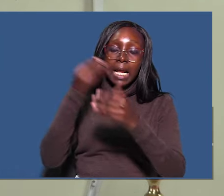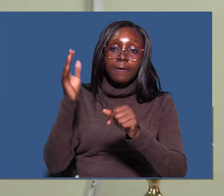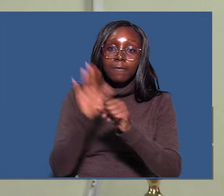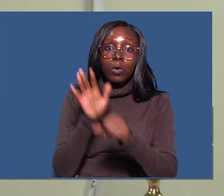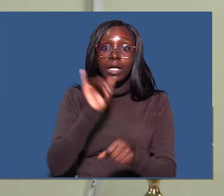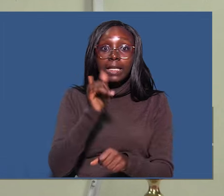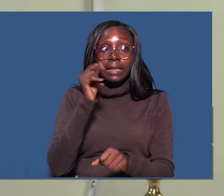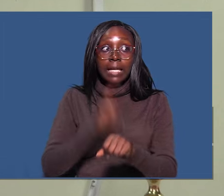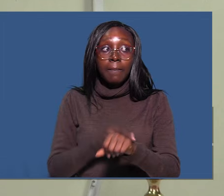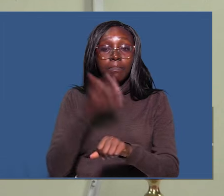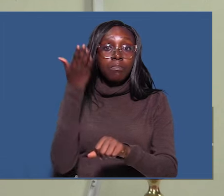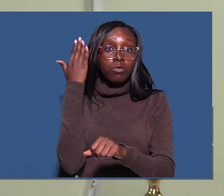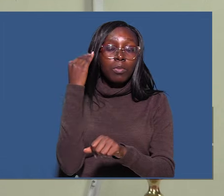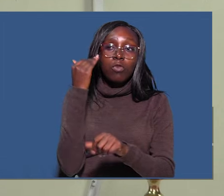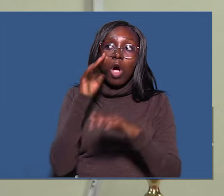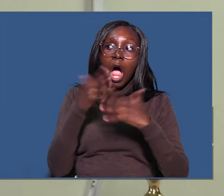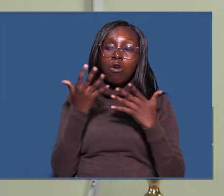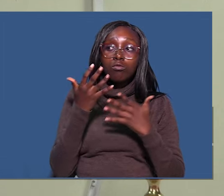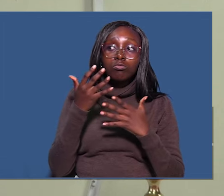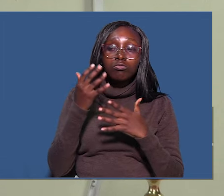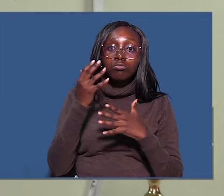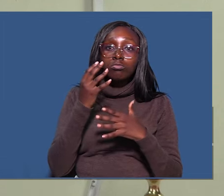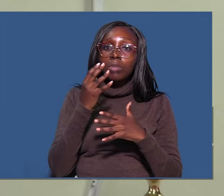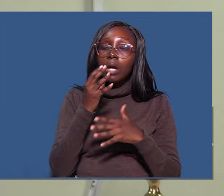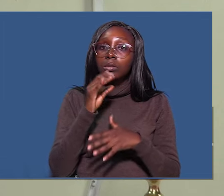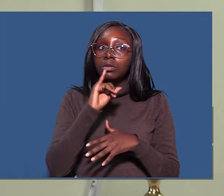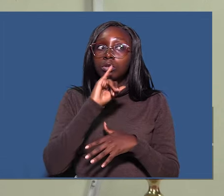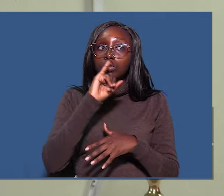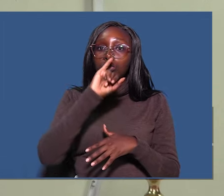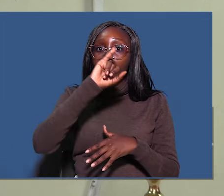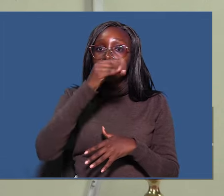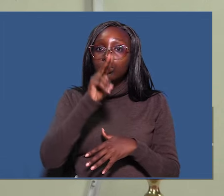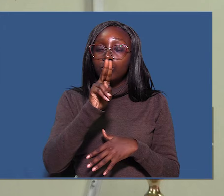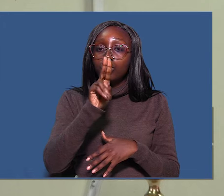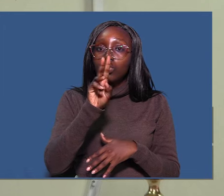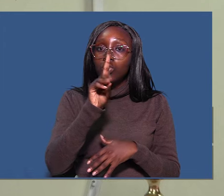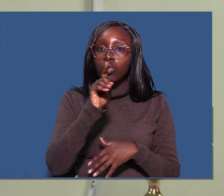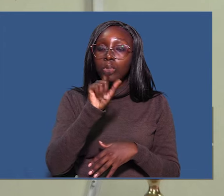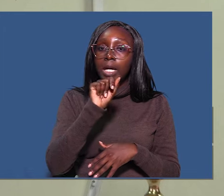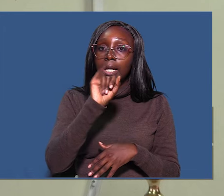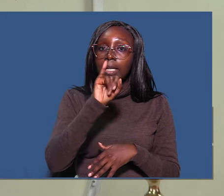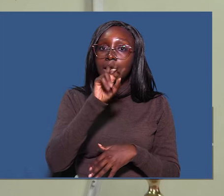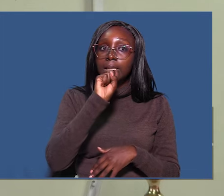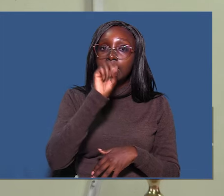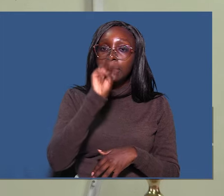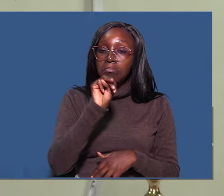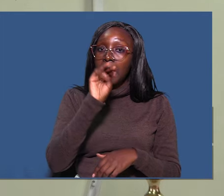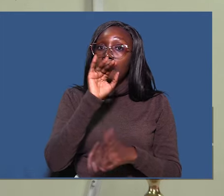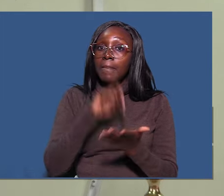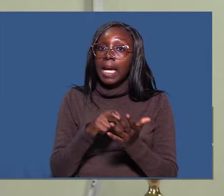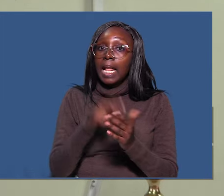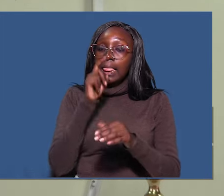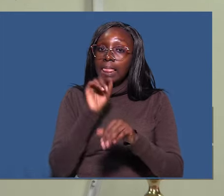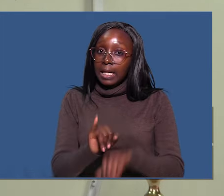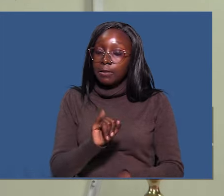Therefore, following, professing, or even proclaiming Christianity was not